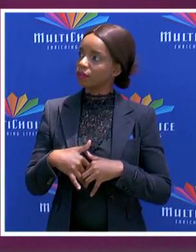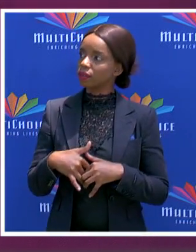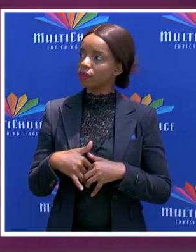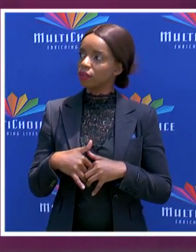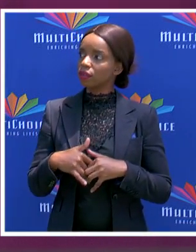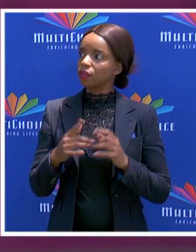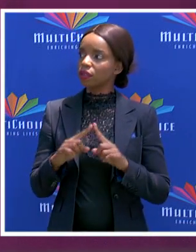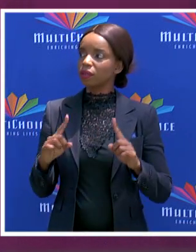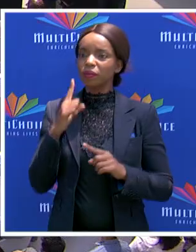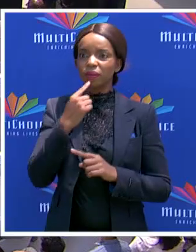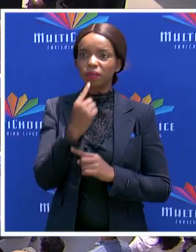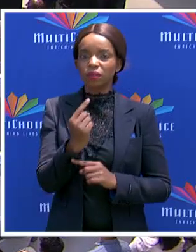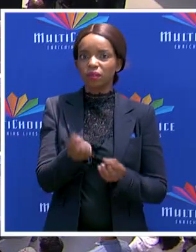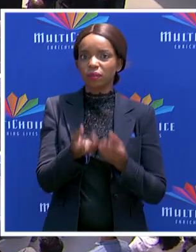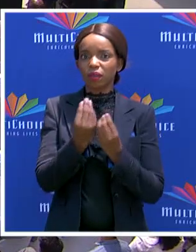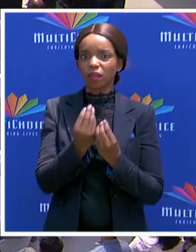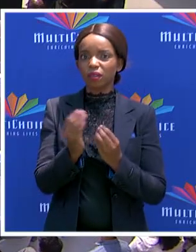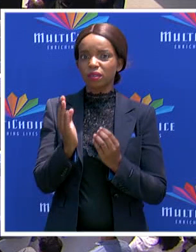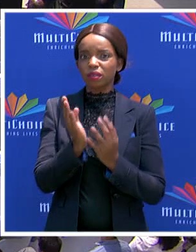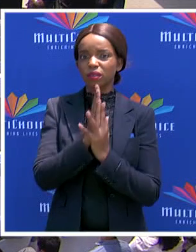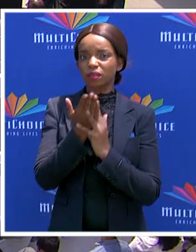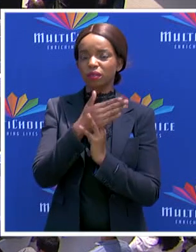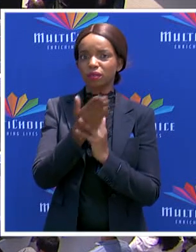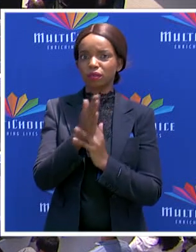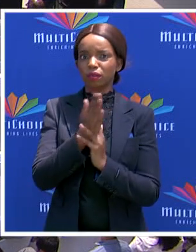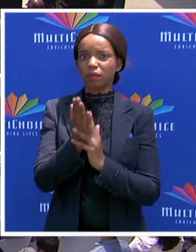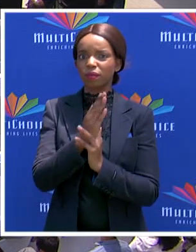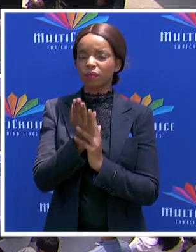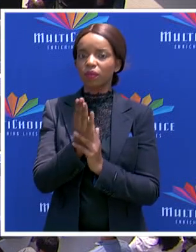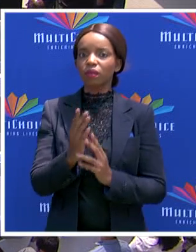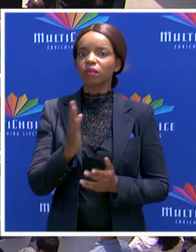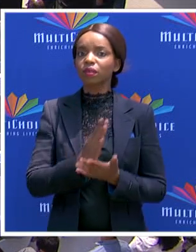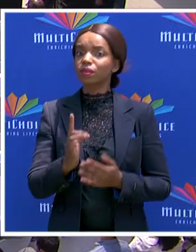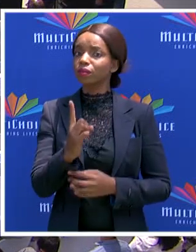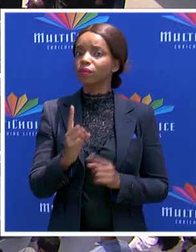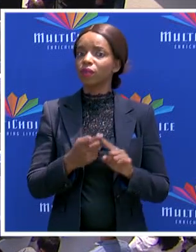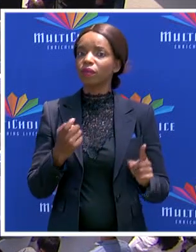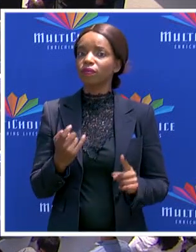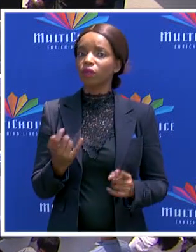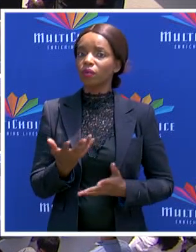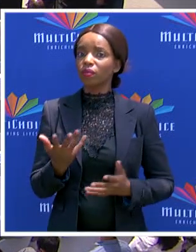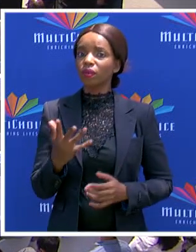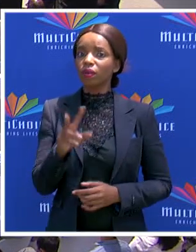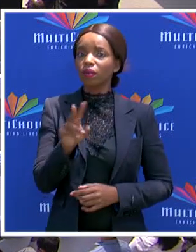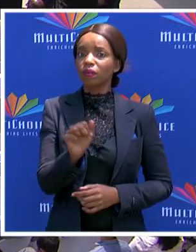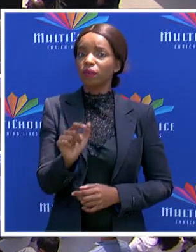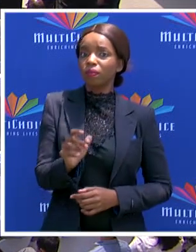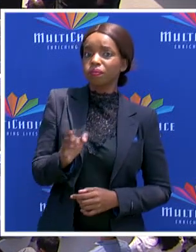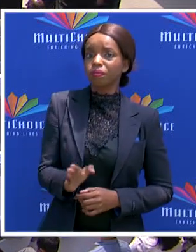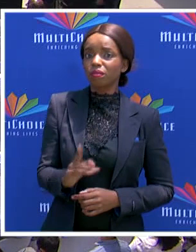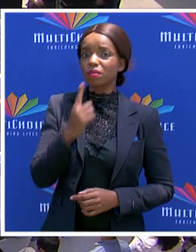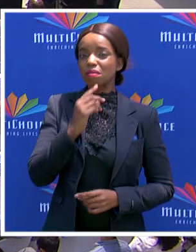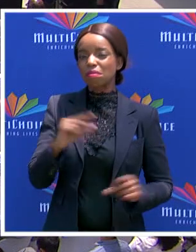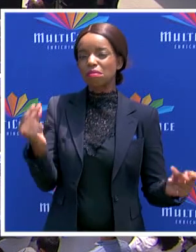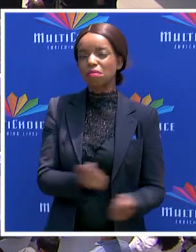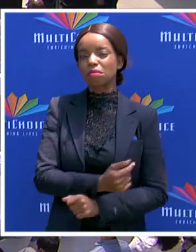letting it go for like an extra 2 minutes, and you're sitting there hoping somebody forgot. Do you know what I mean? And you kind of keep watching, and you're, Asa,